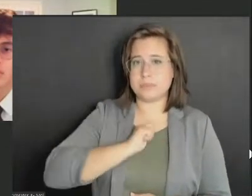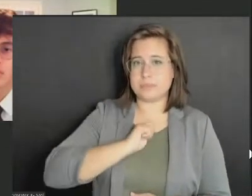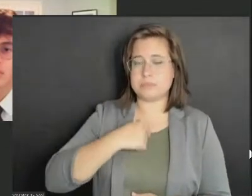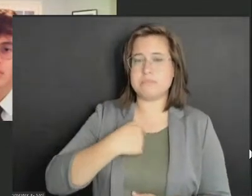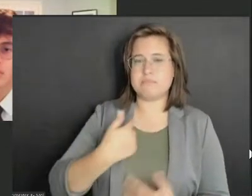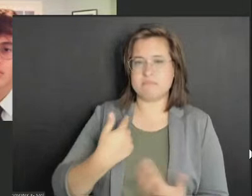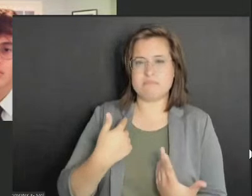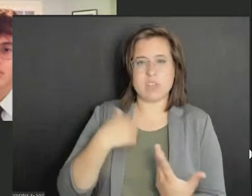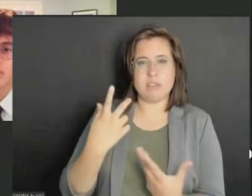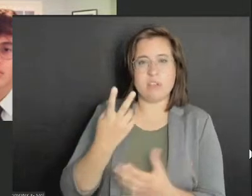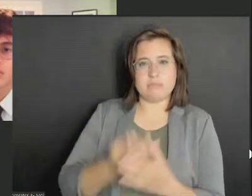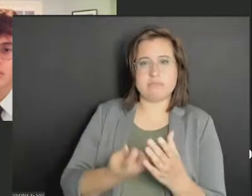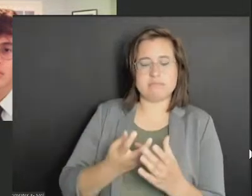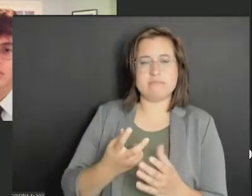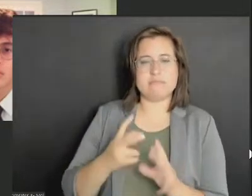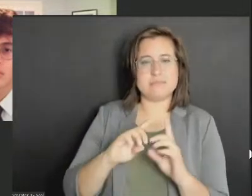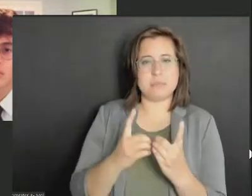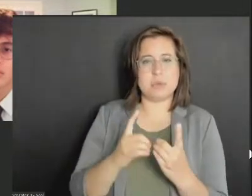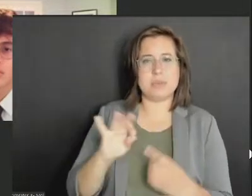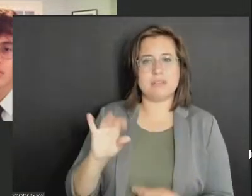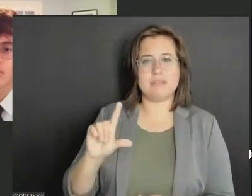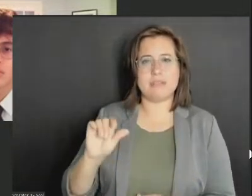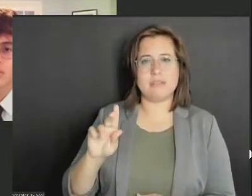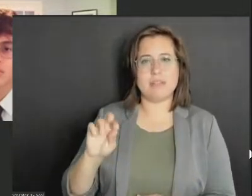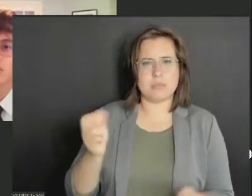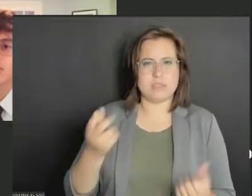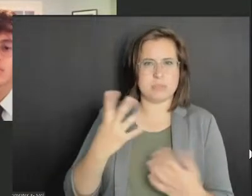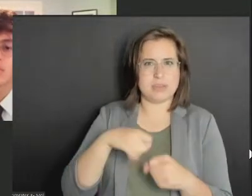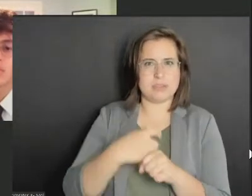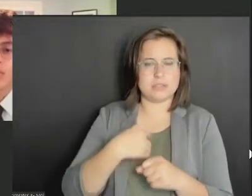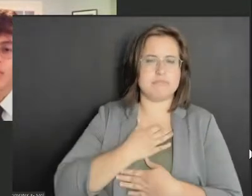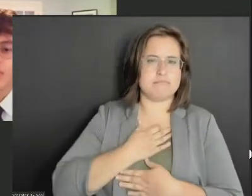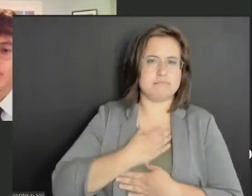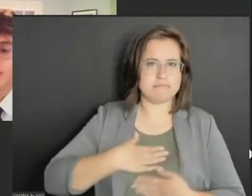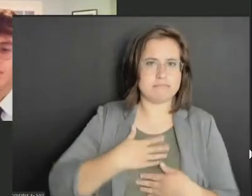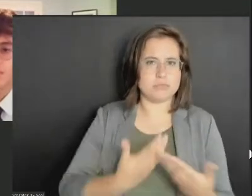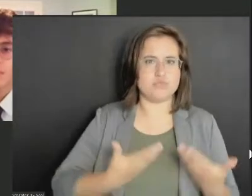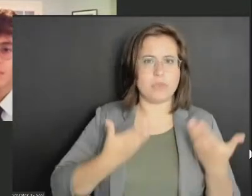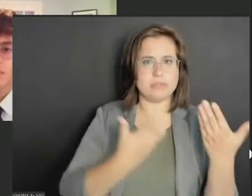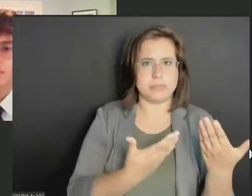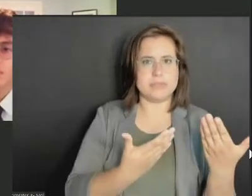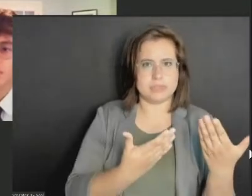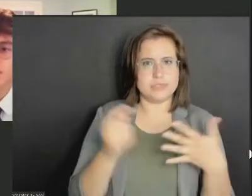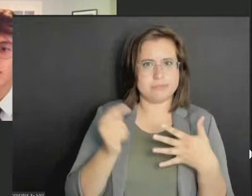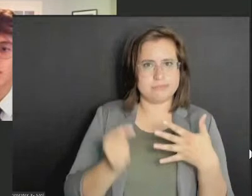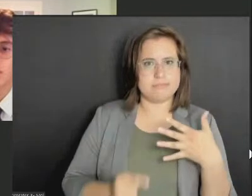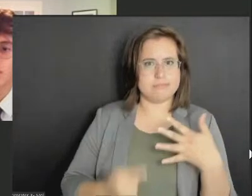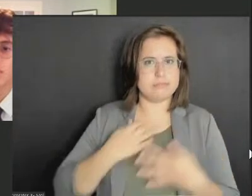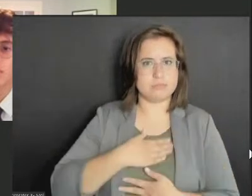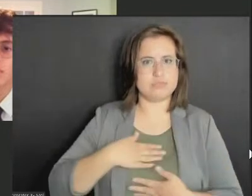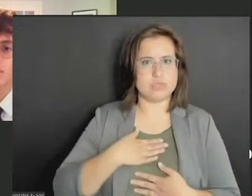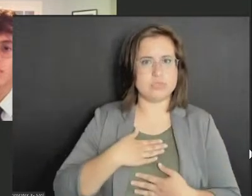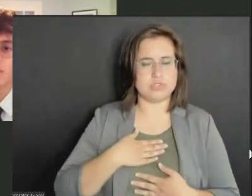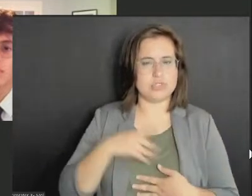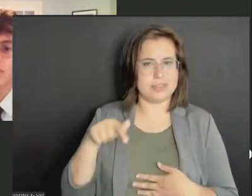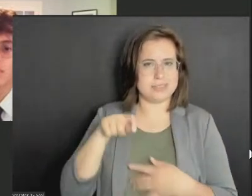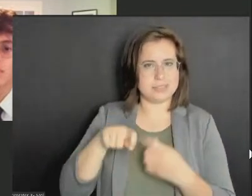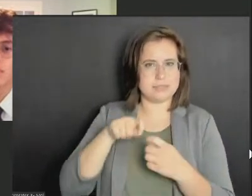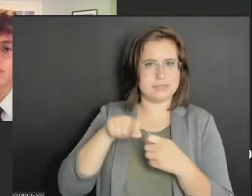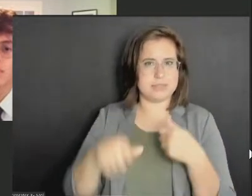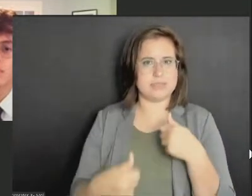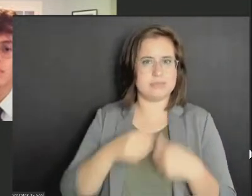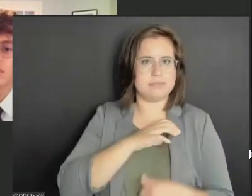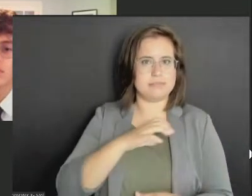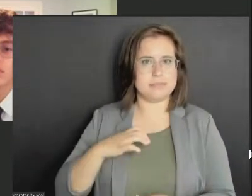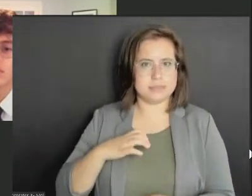several years, I very much appreciate the recommendations that have come through this particular subcommittee. It's really